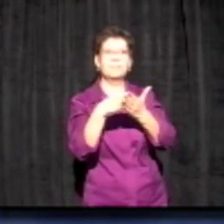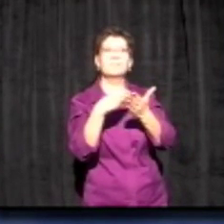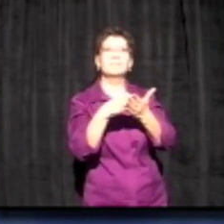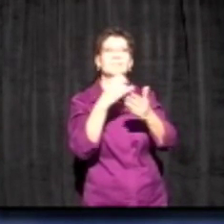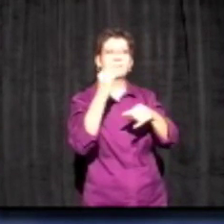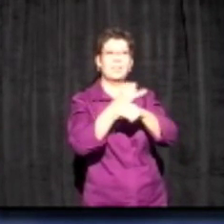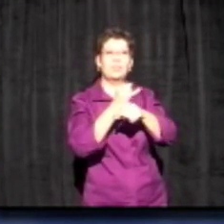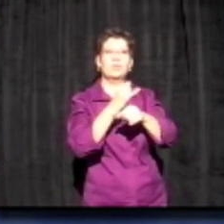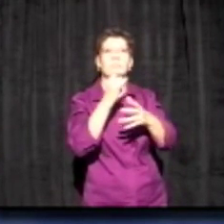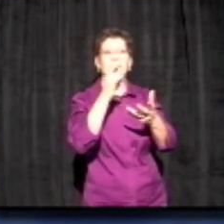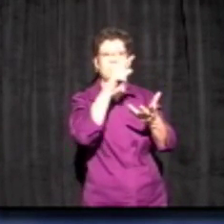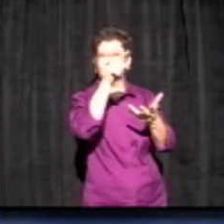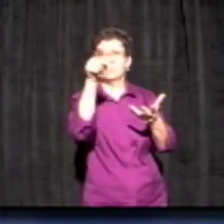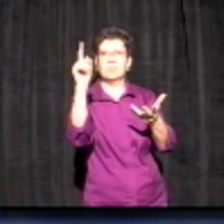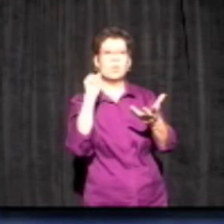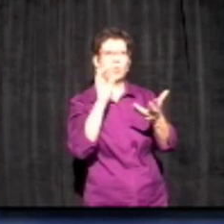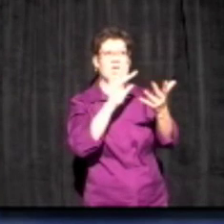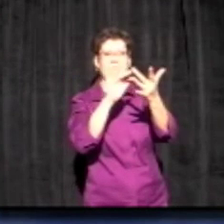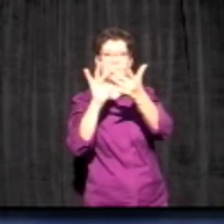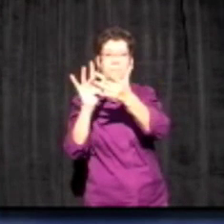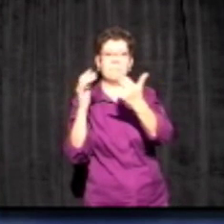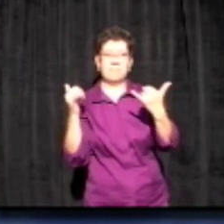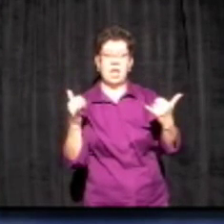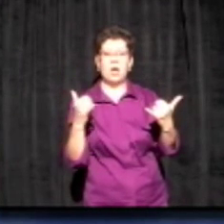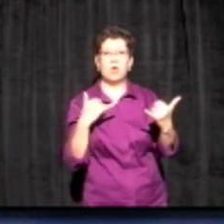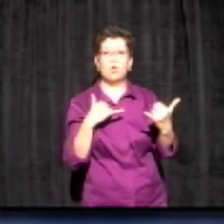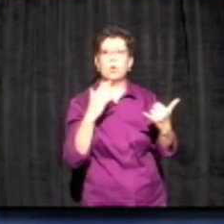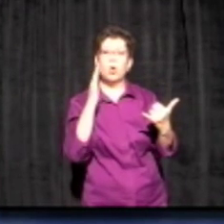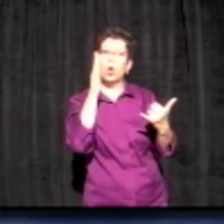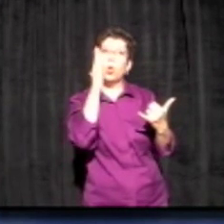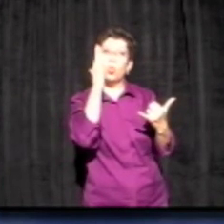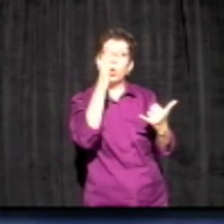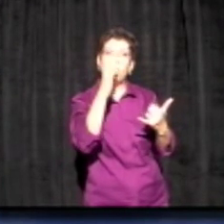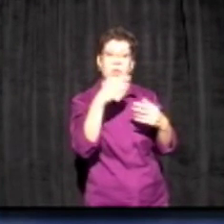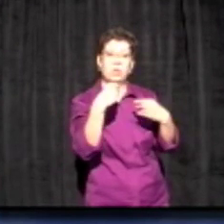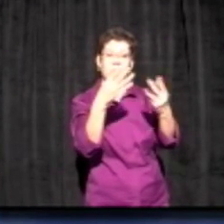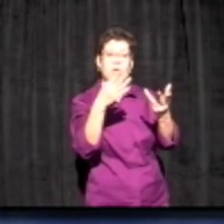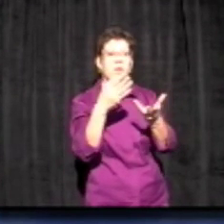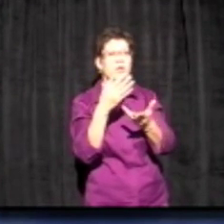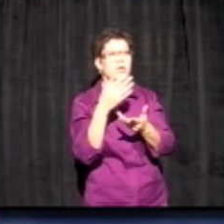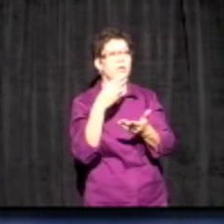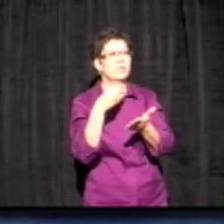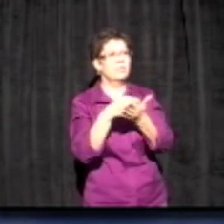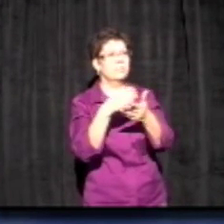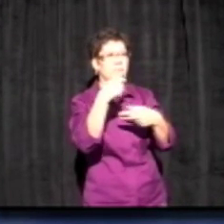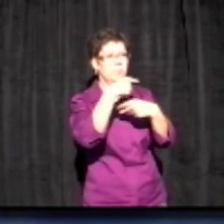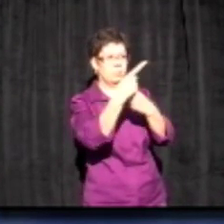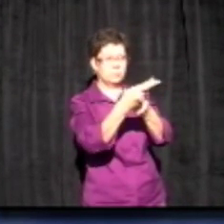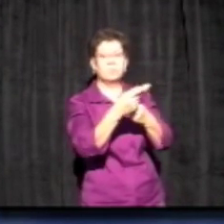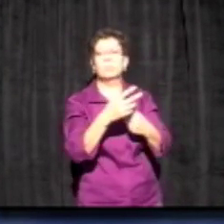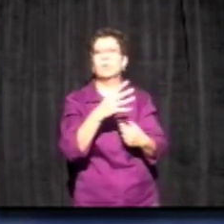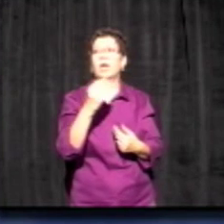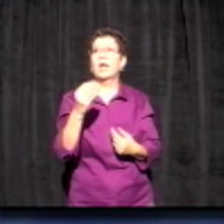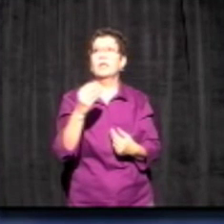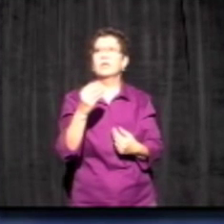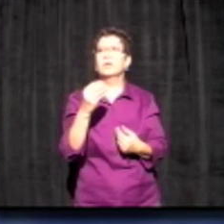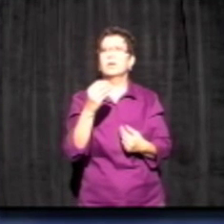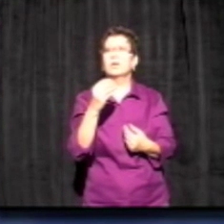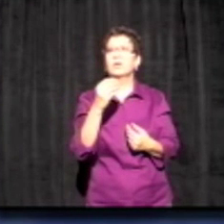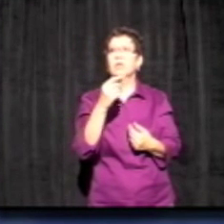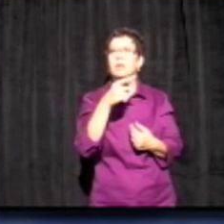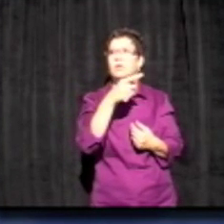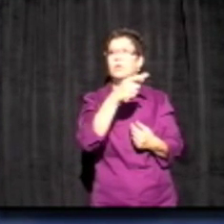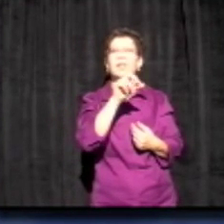companies throughout the United States that will be able to provide financing for you, and your dealer will be